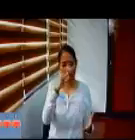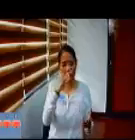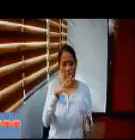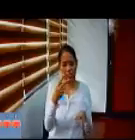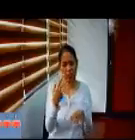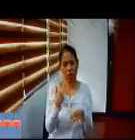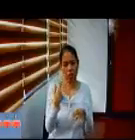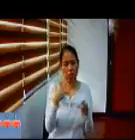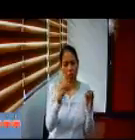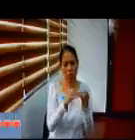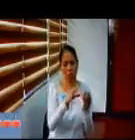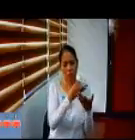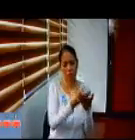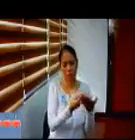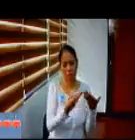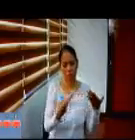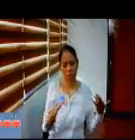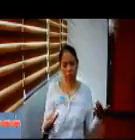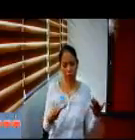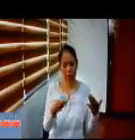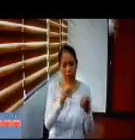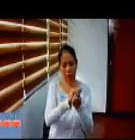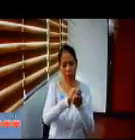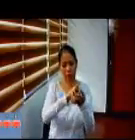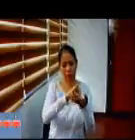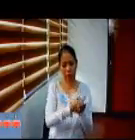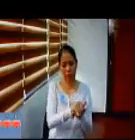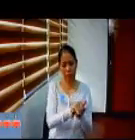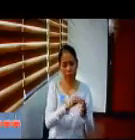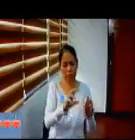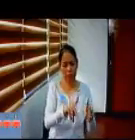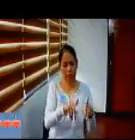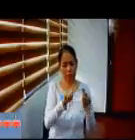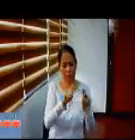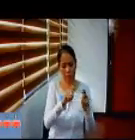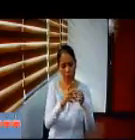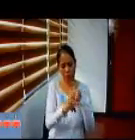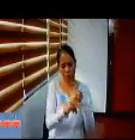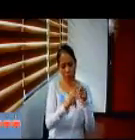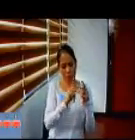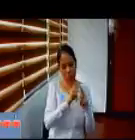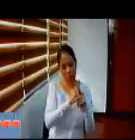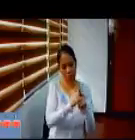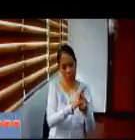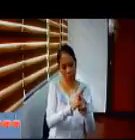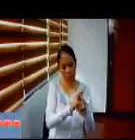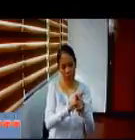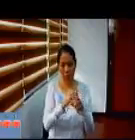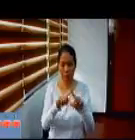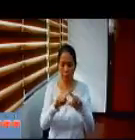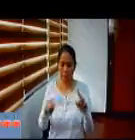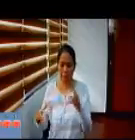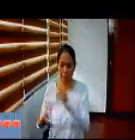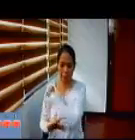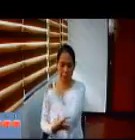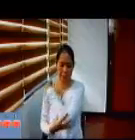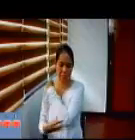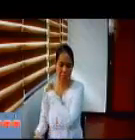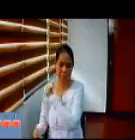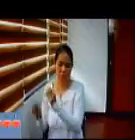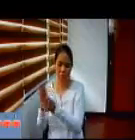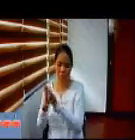more resources to adjust and to adapt and to protect themselves. The poor will